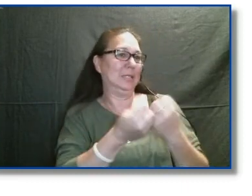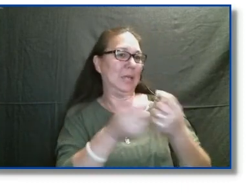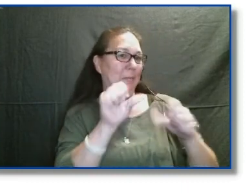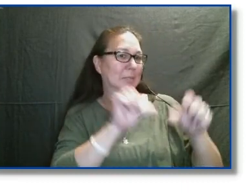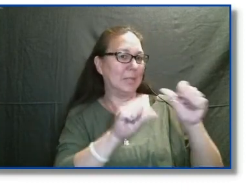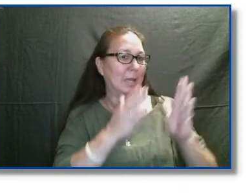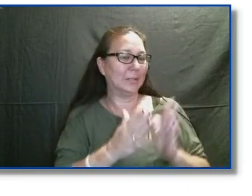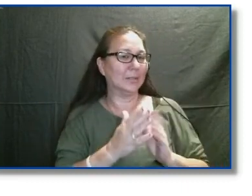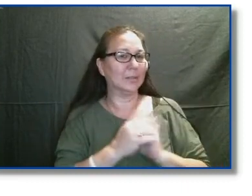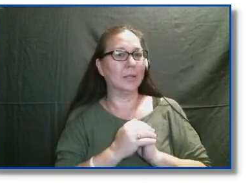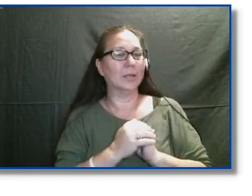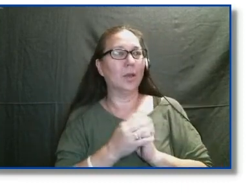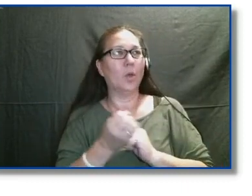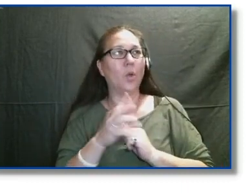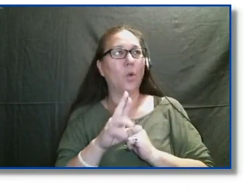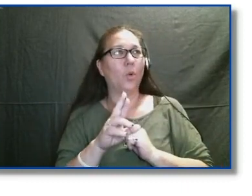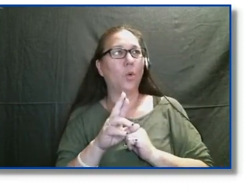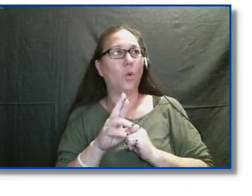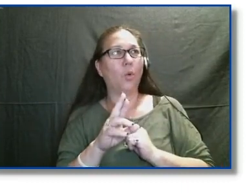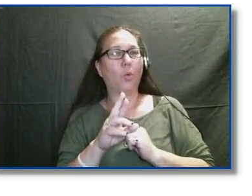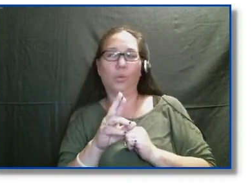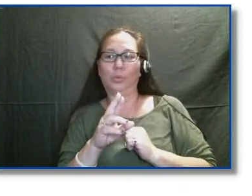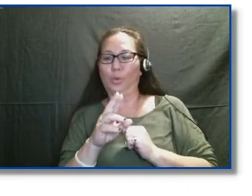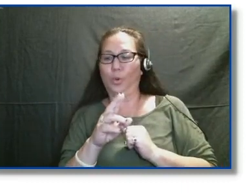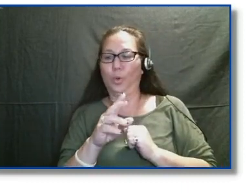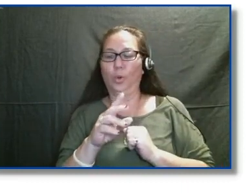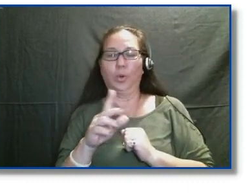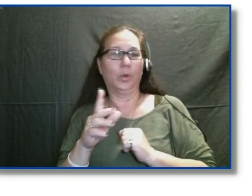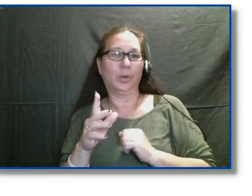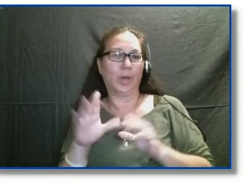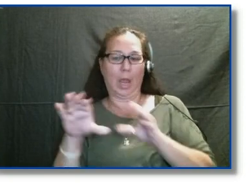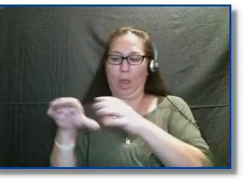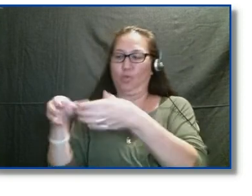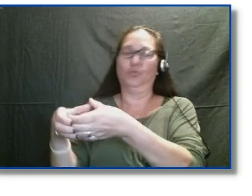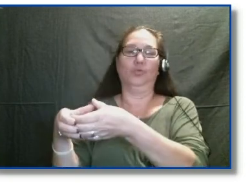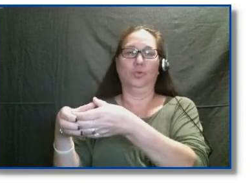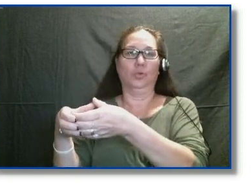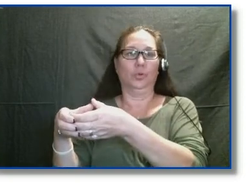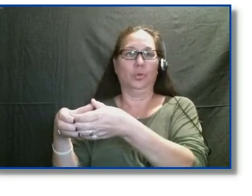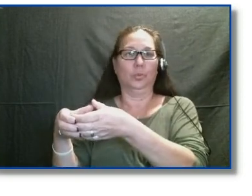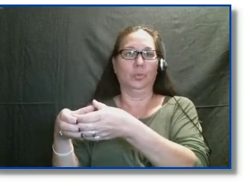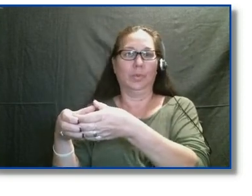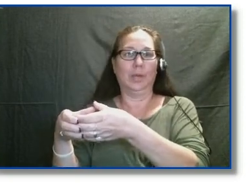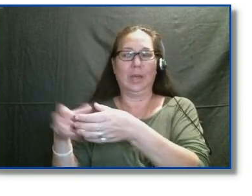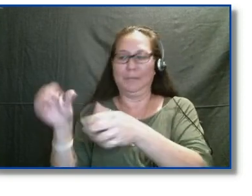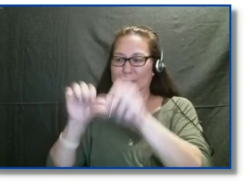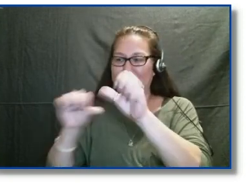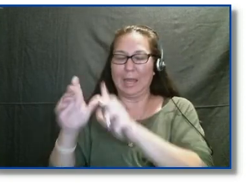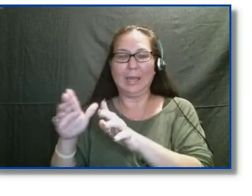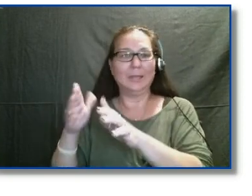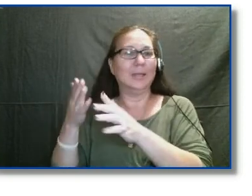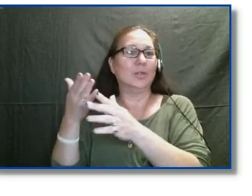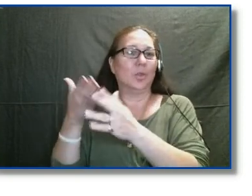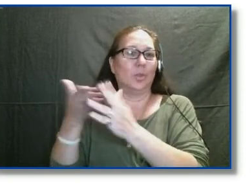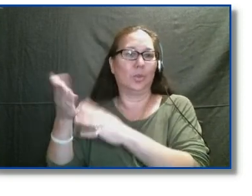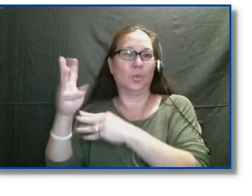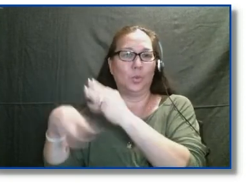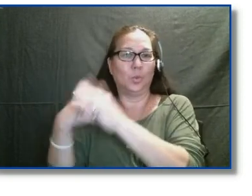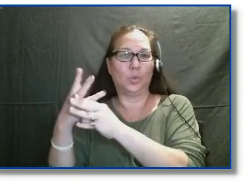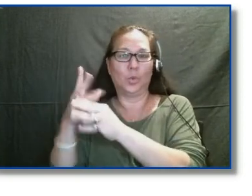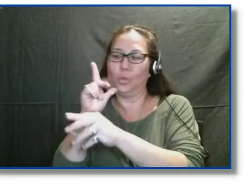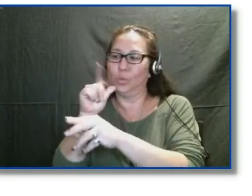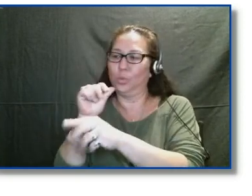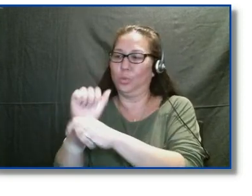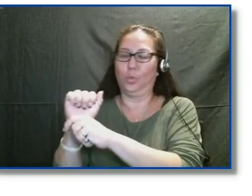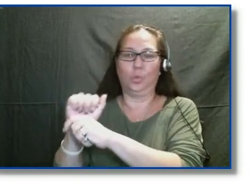3 scientists who worked on the same project in different parts of the world. And thinking along these lines, I'm thinking that maybe in